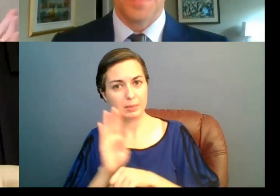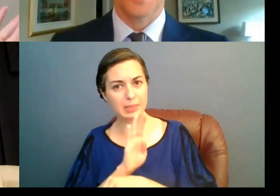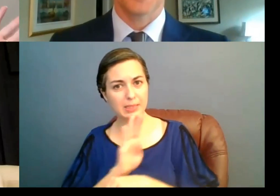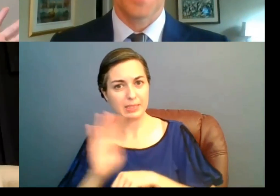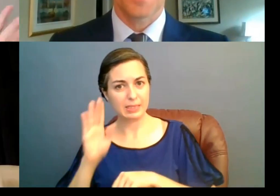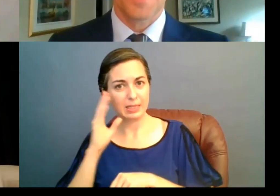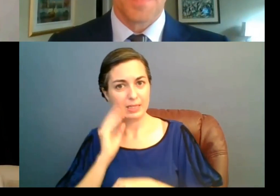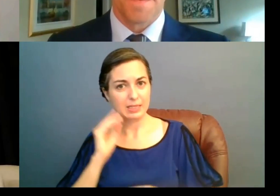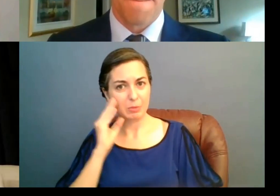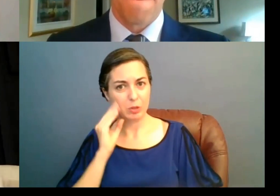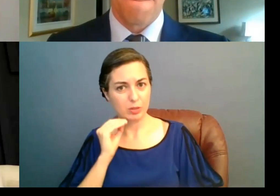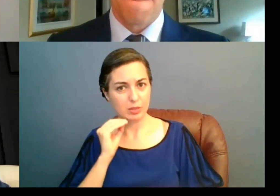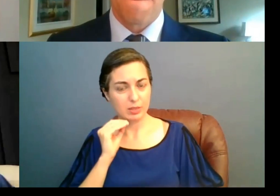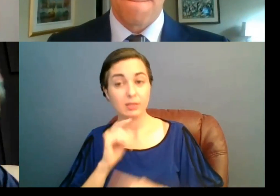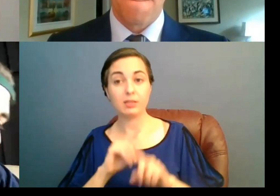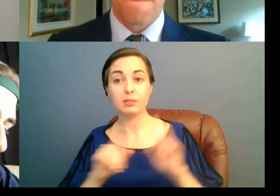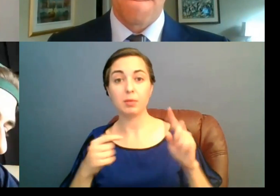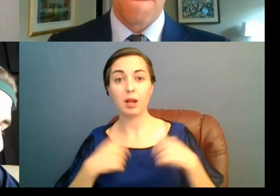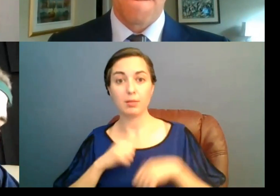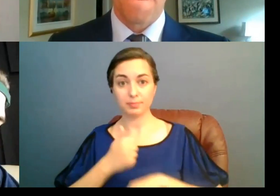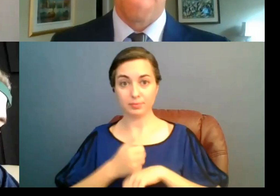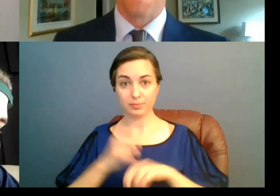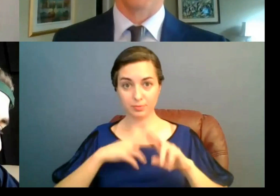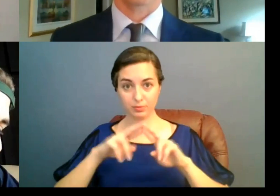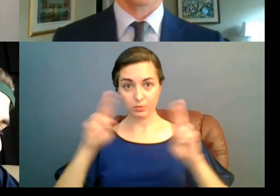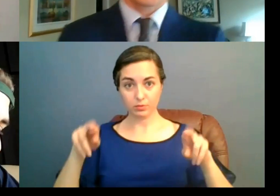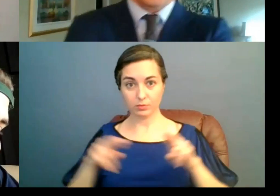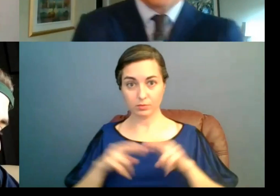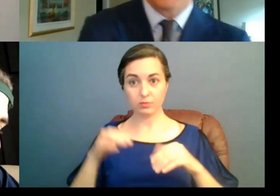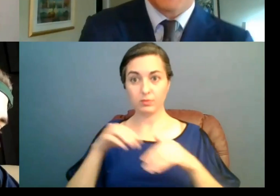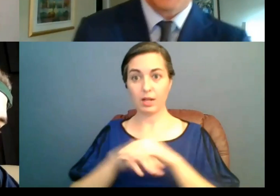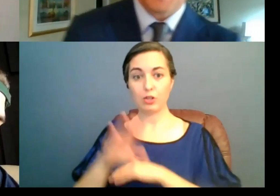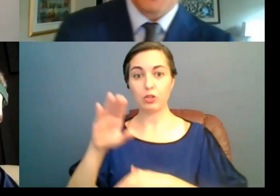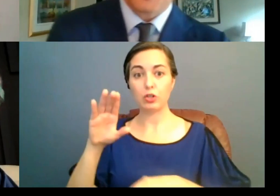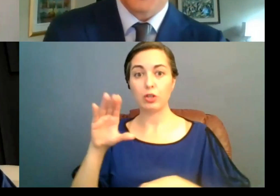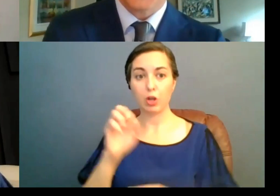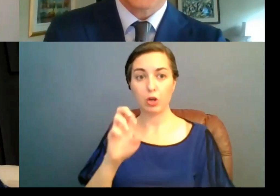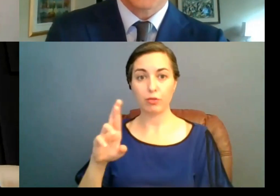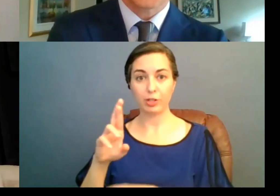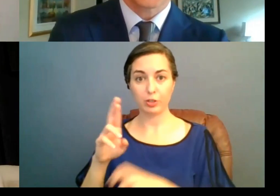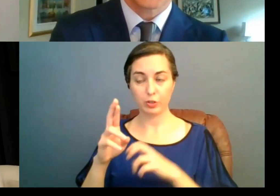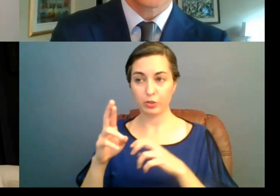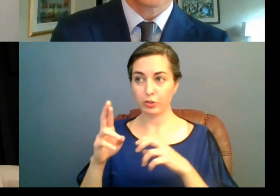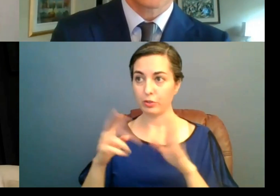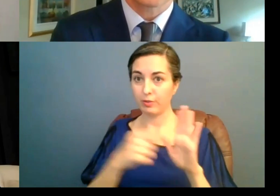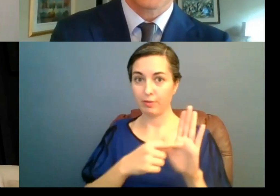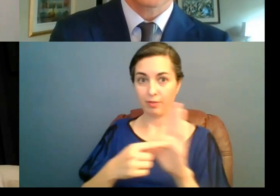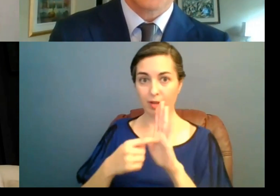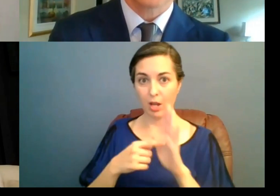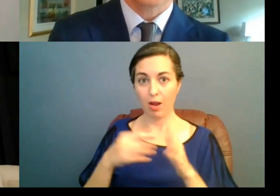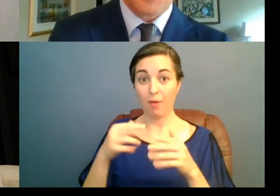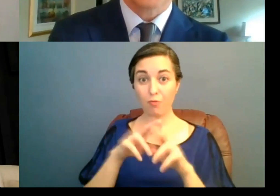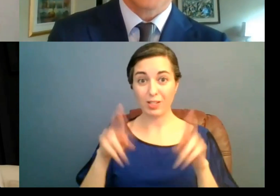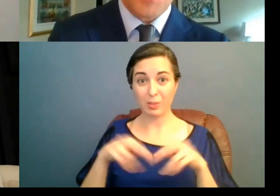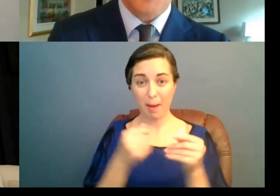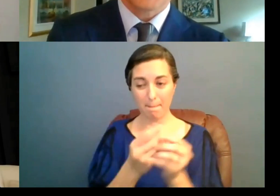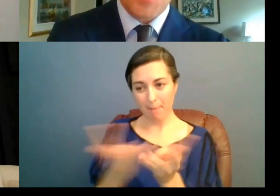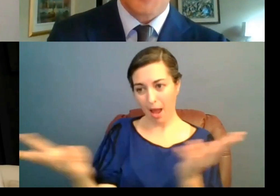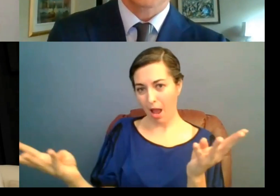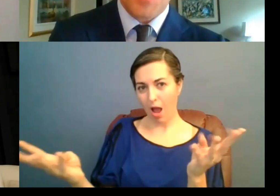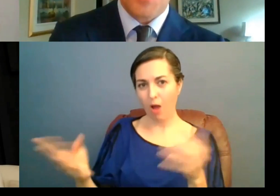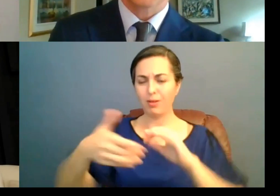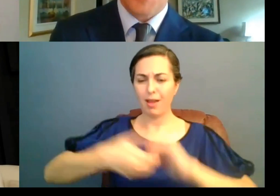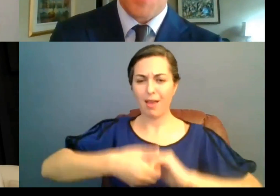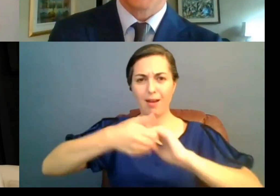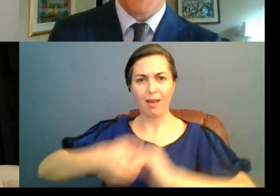experience. But put together my resume, went to this career fair, handed out my resume, and shook every person's hand at the